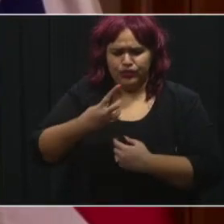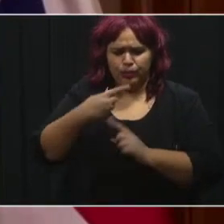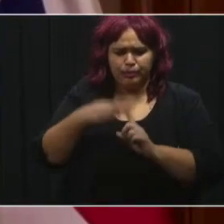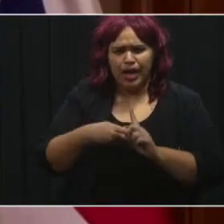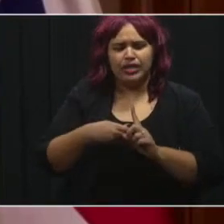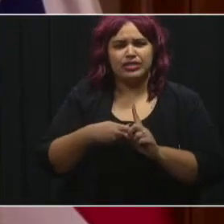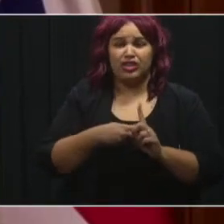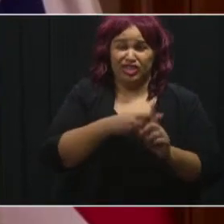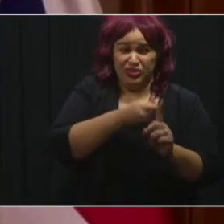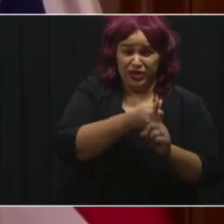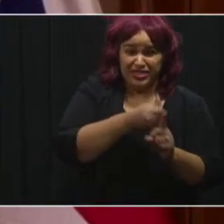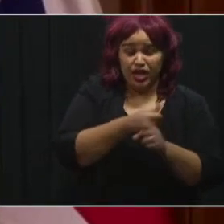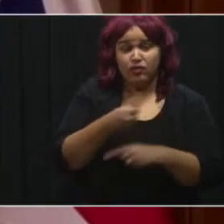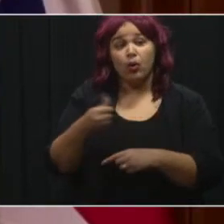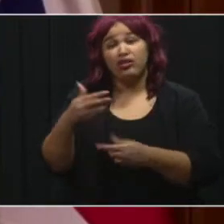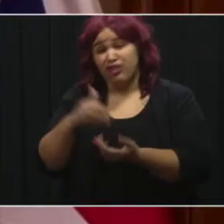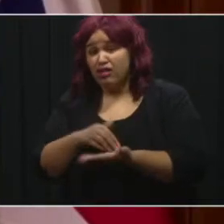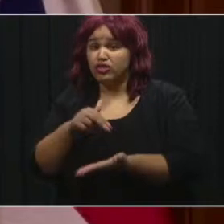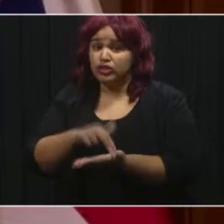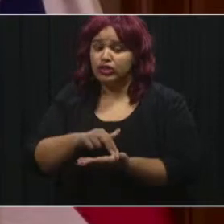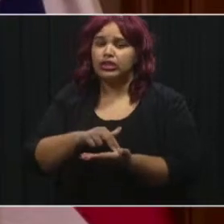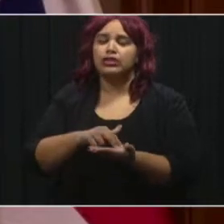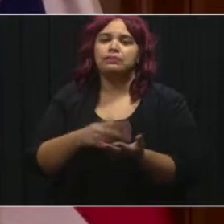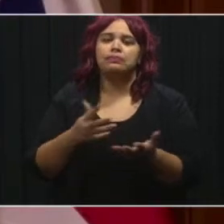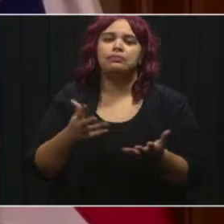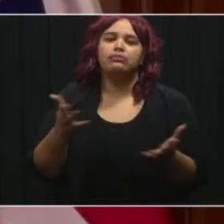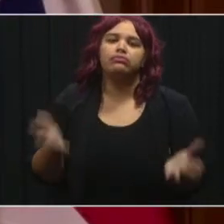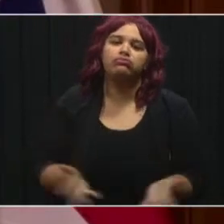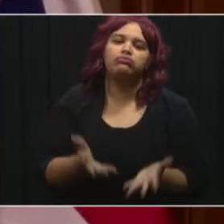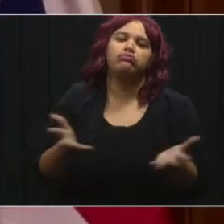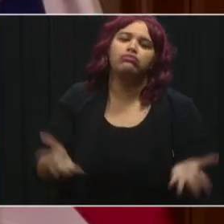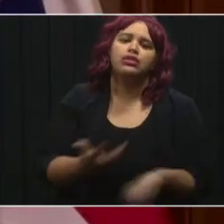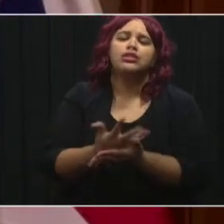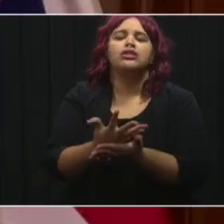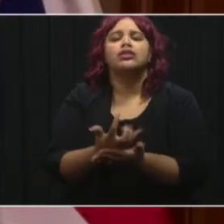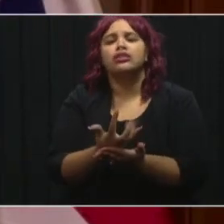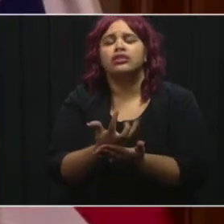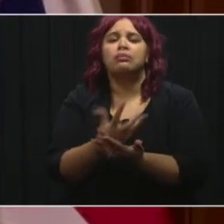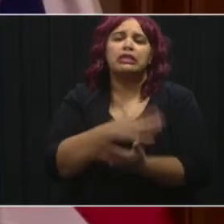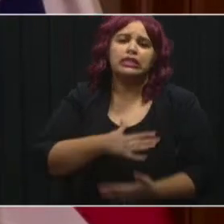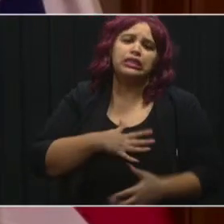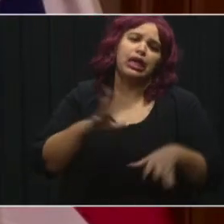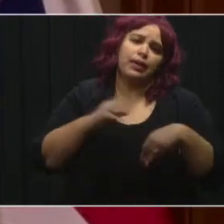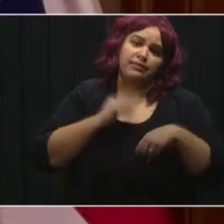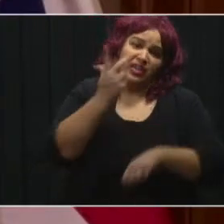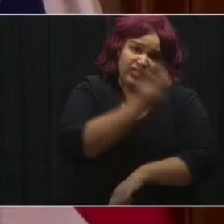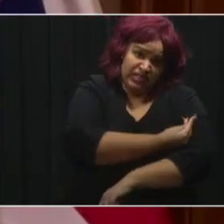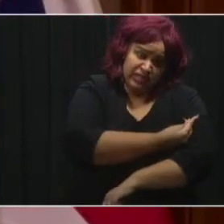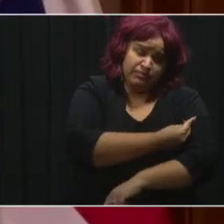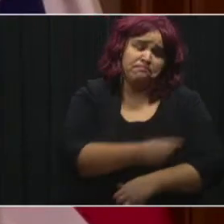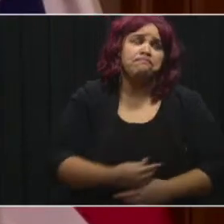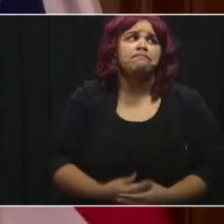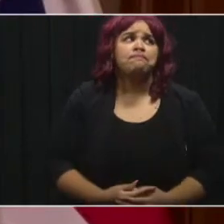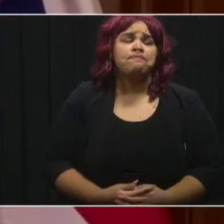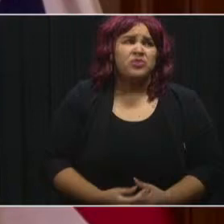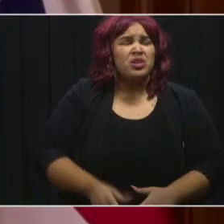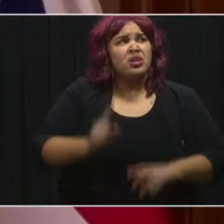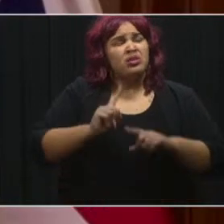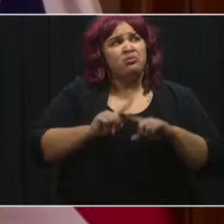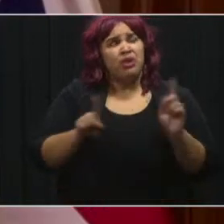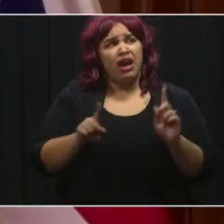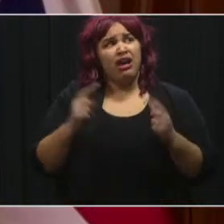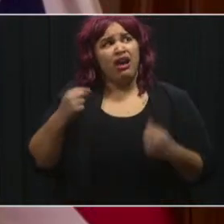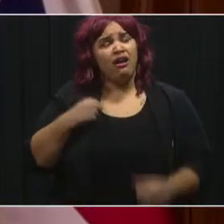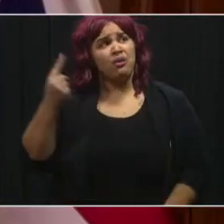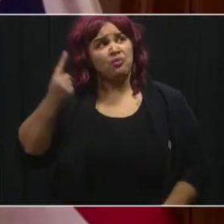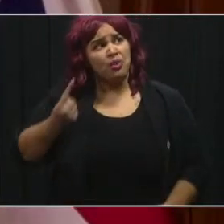state. And I do wonder, at the same time, members of your party, whether it's at the State House or in Congress, have